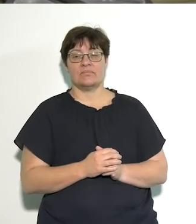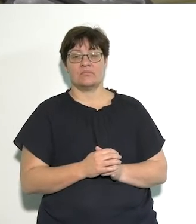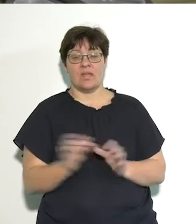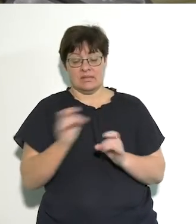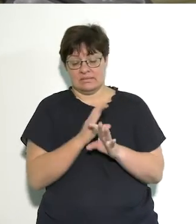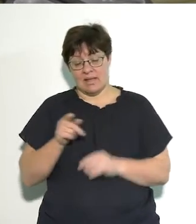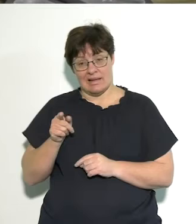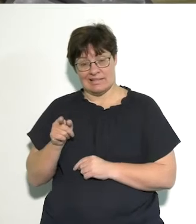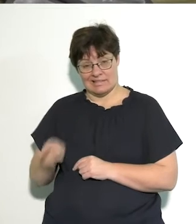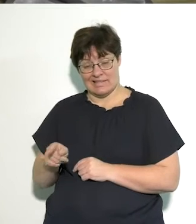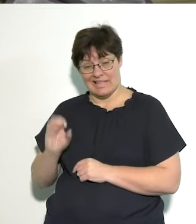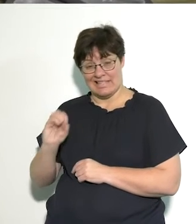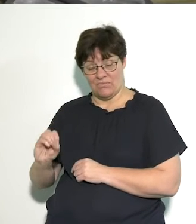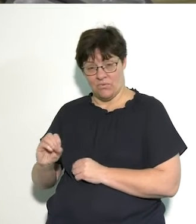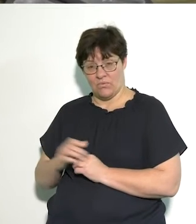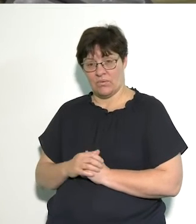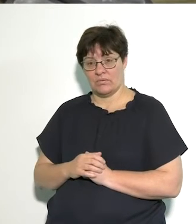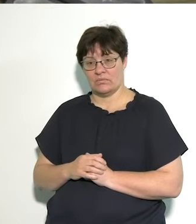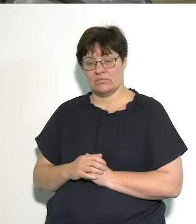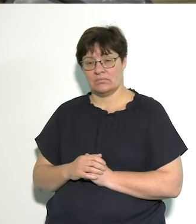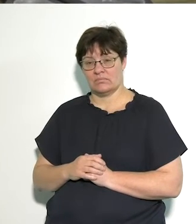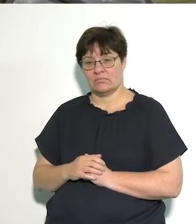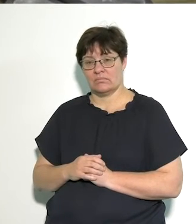one at the start where the 0 is,